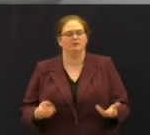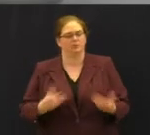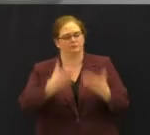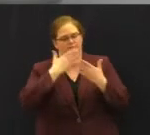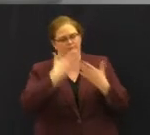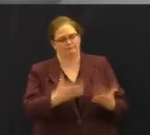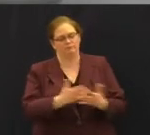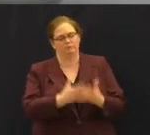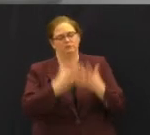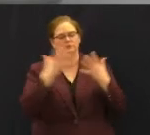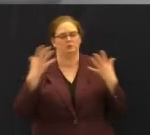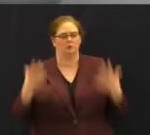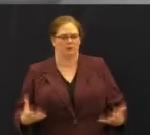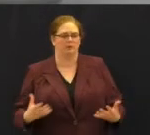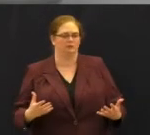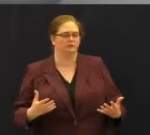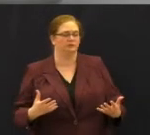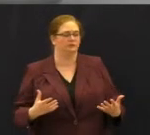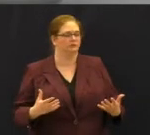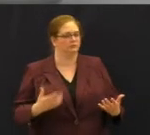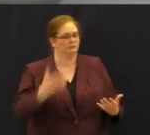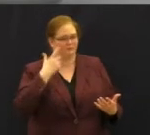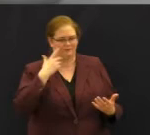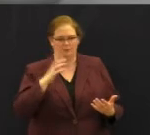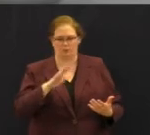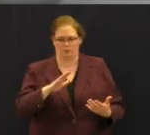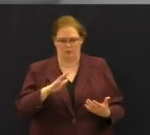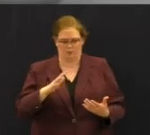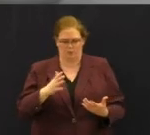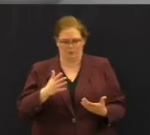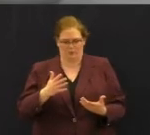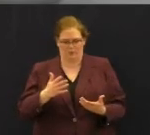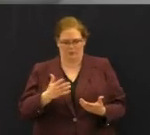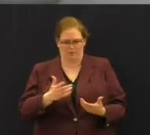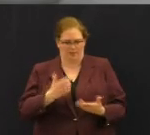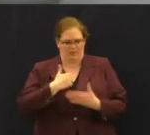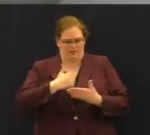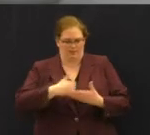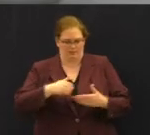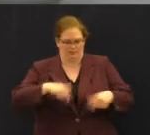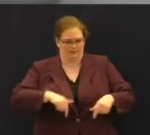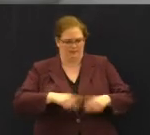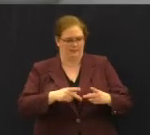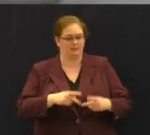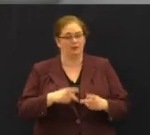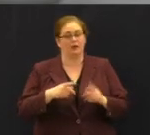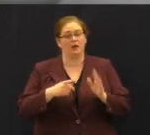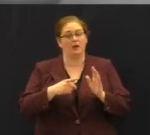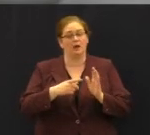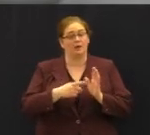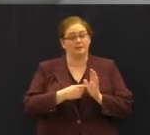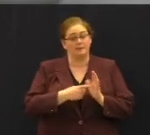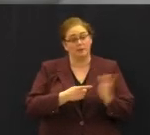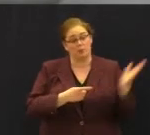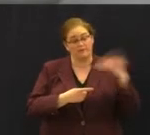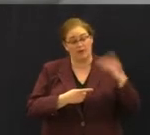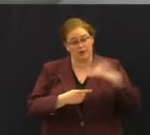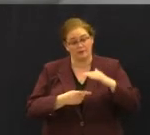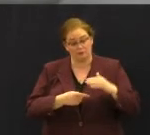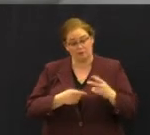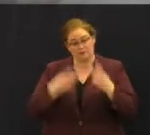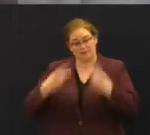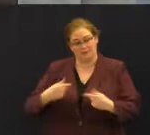thank you so much for this place, and we'll use it. Sometimes we invite some of you to come and see what we're doing